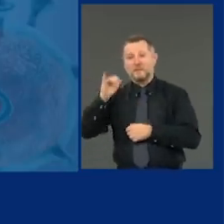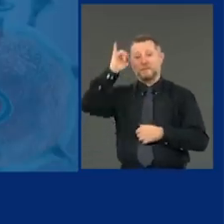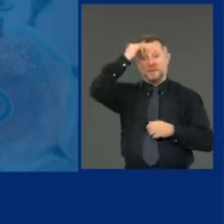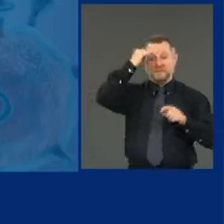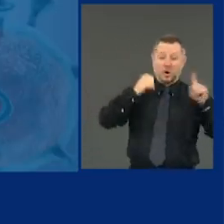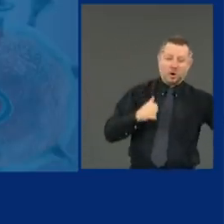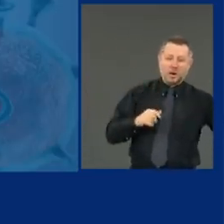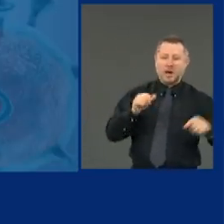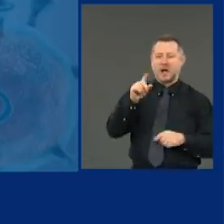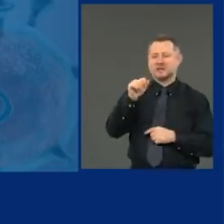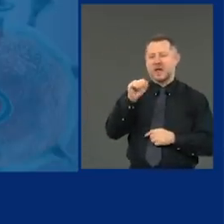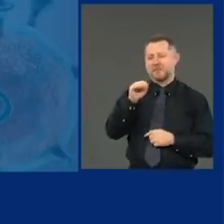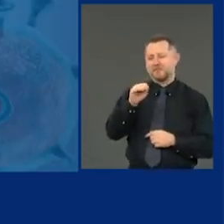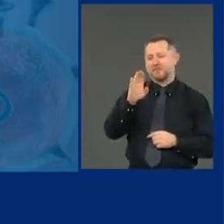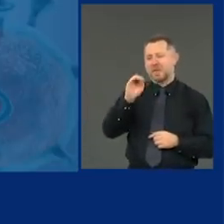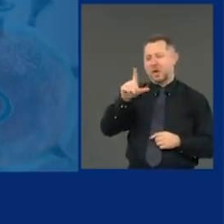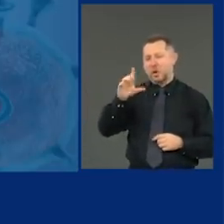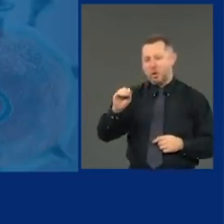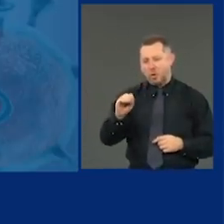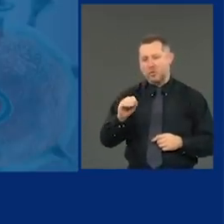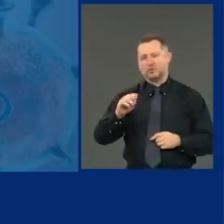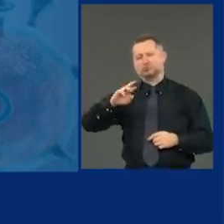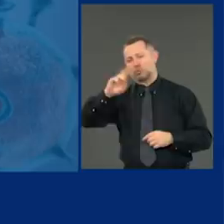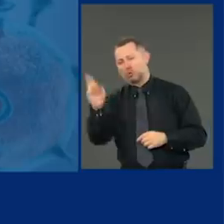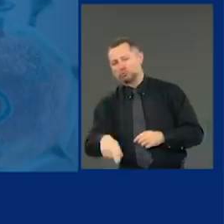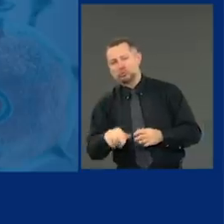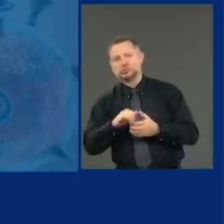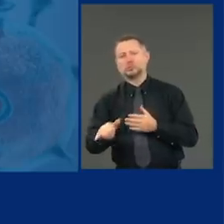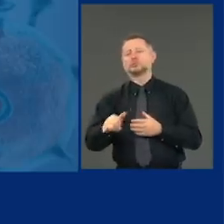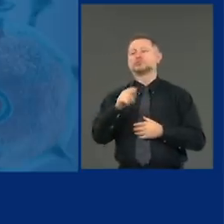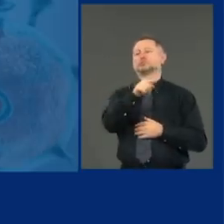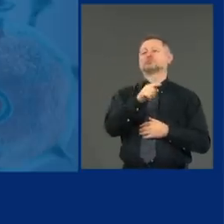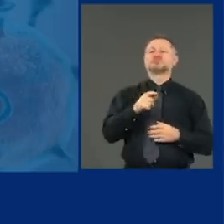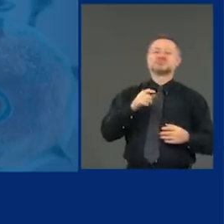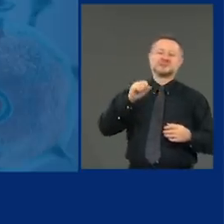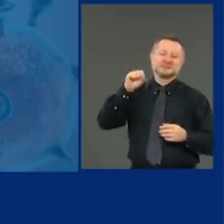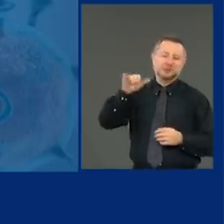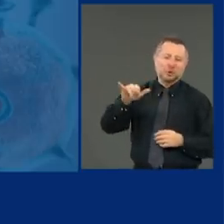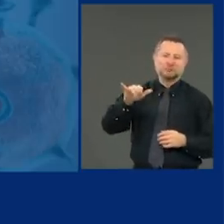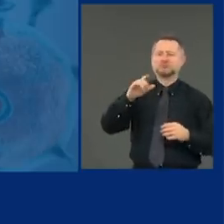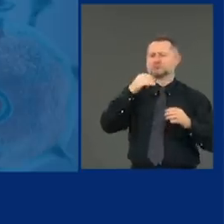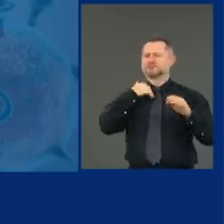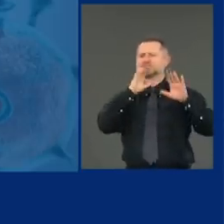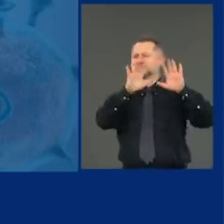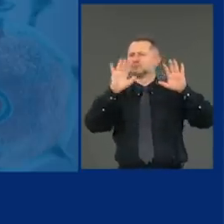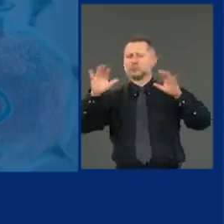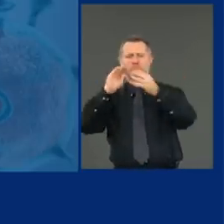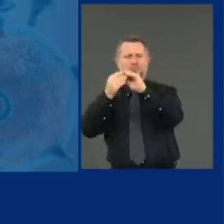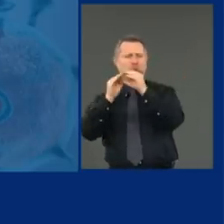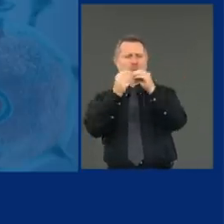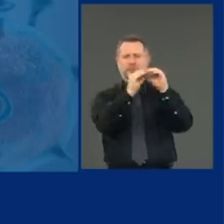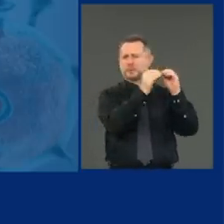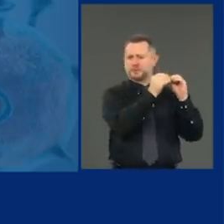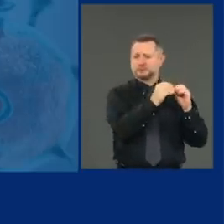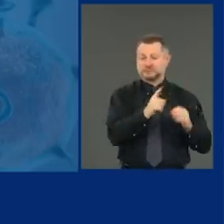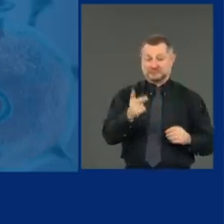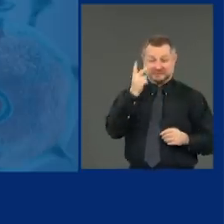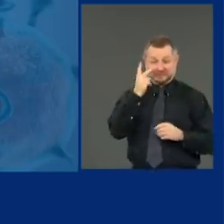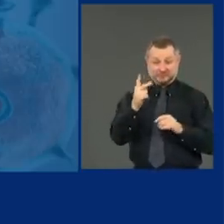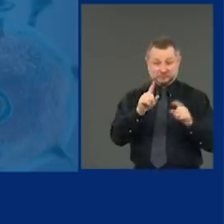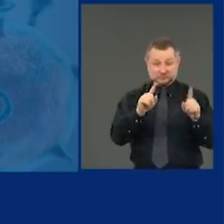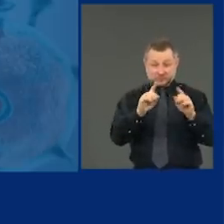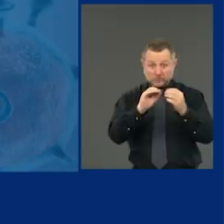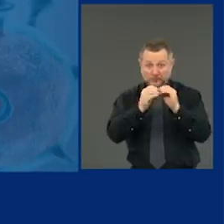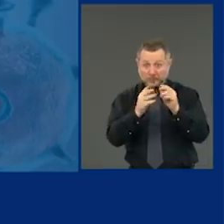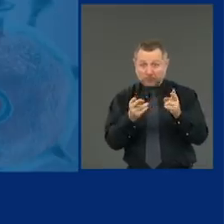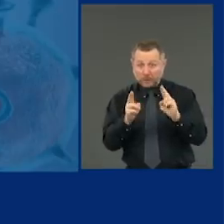in Syracuse. Focus on what's happening on those numbers. You see a little movement, you pounce on it. Find out what